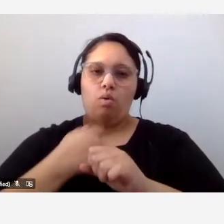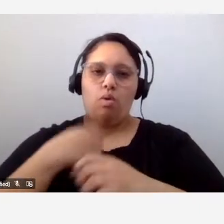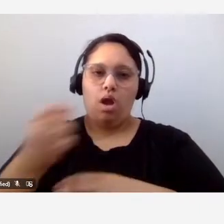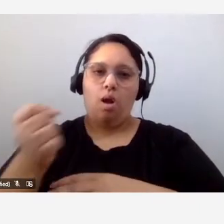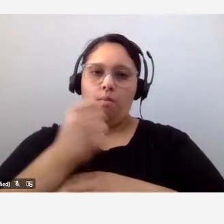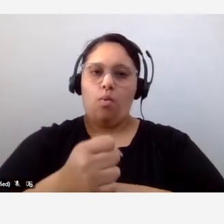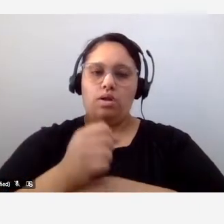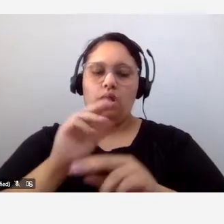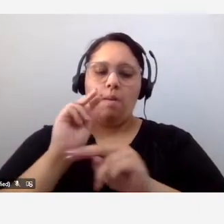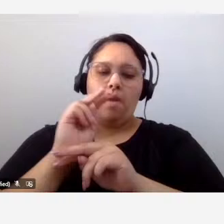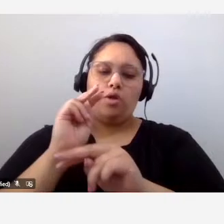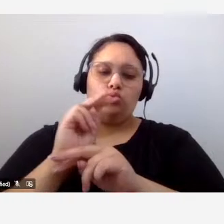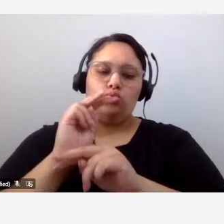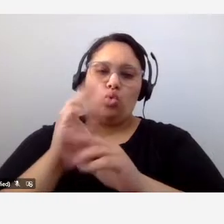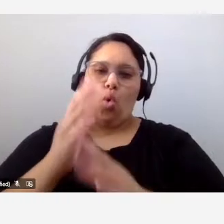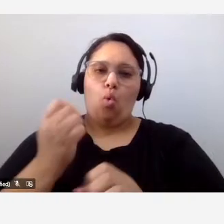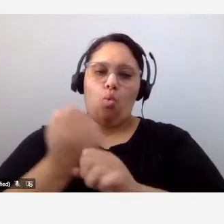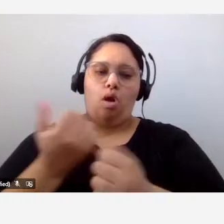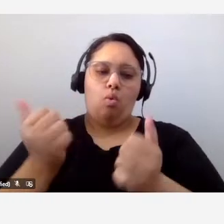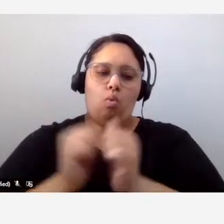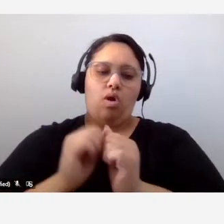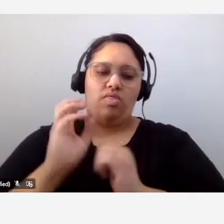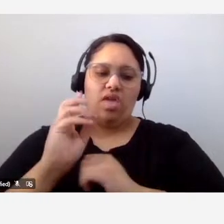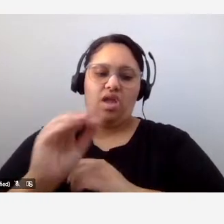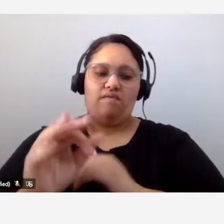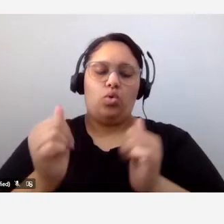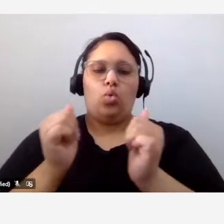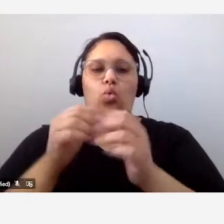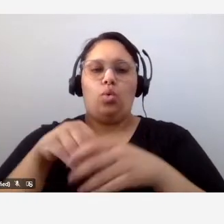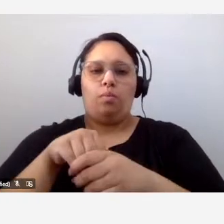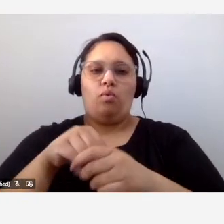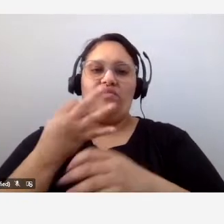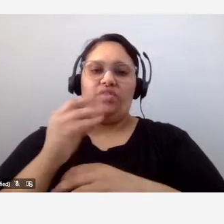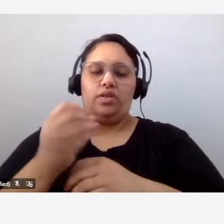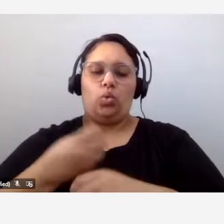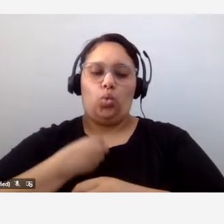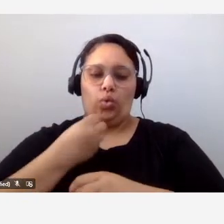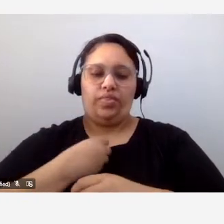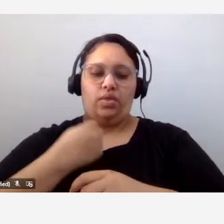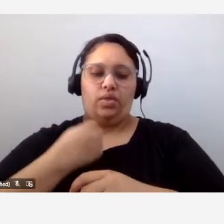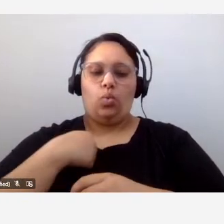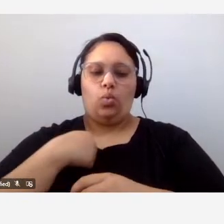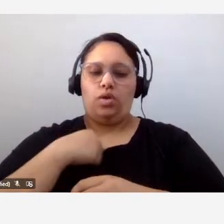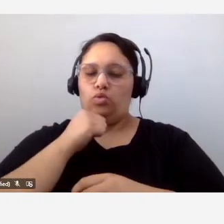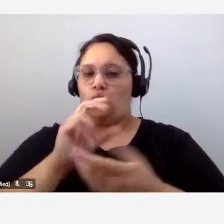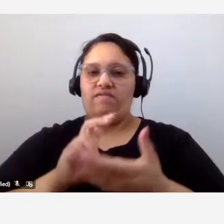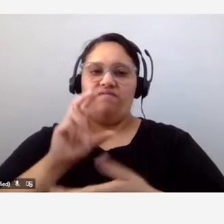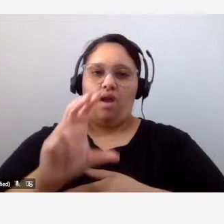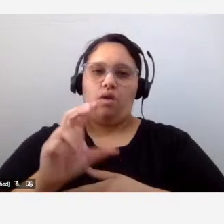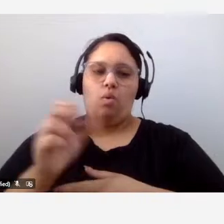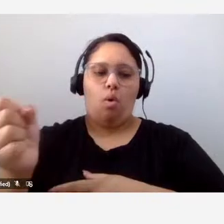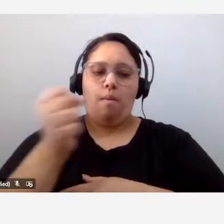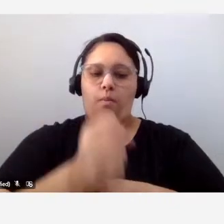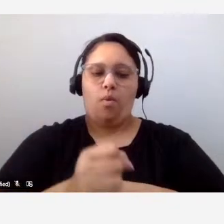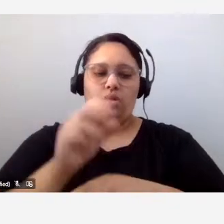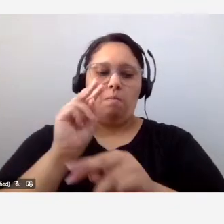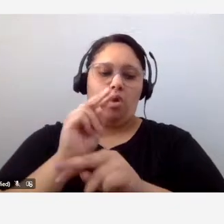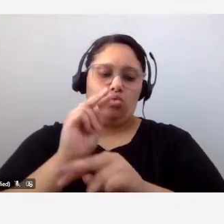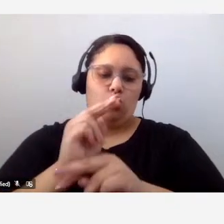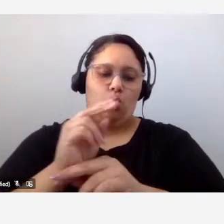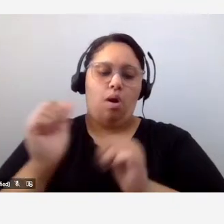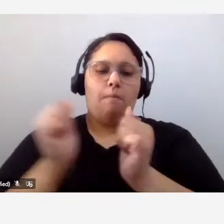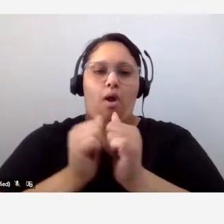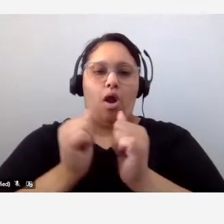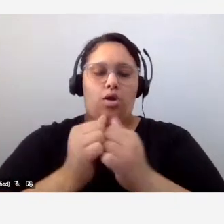a mentor to work with every group of 30 youth. We don't fund and appoint those mentors. Our partners do,